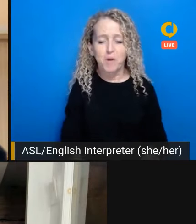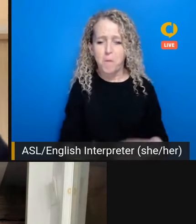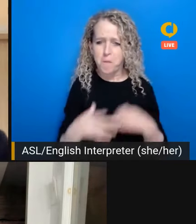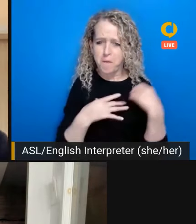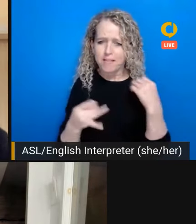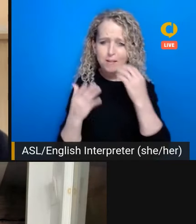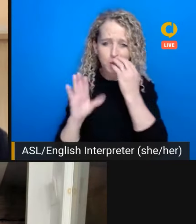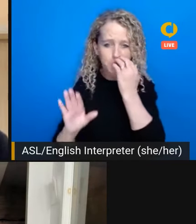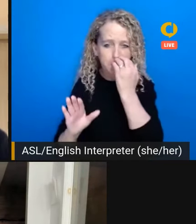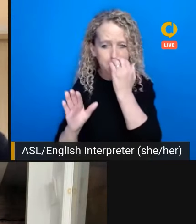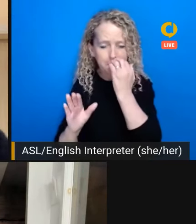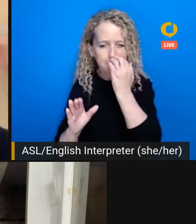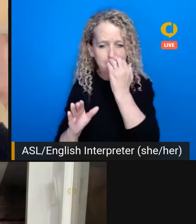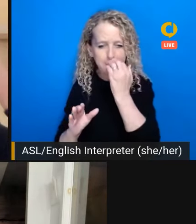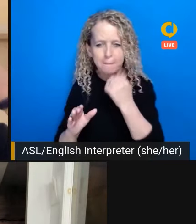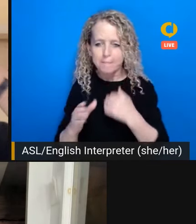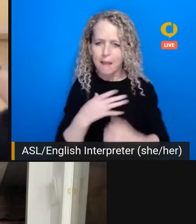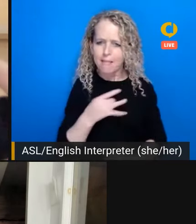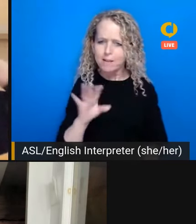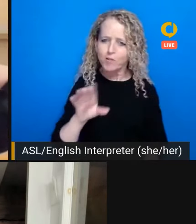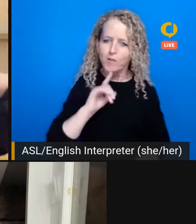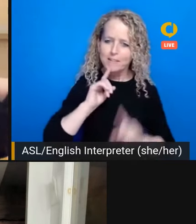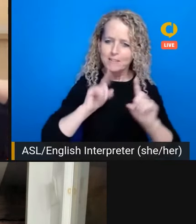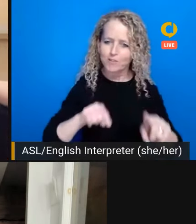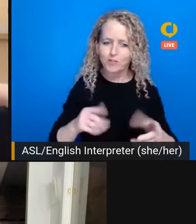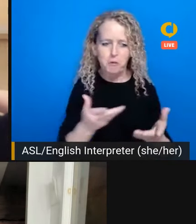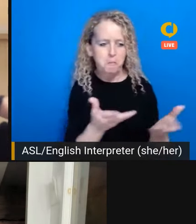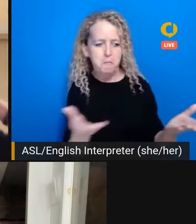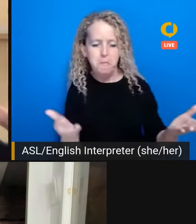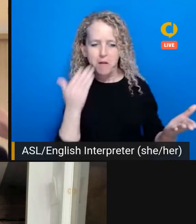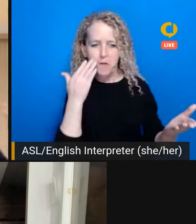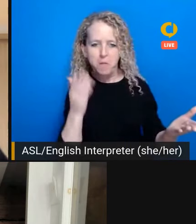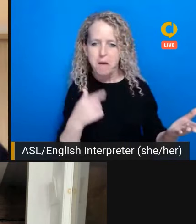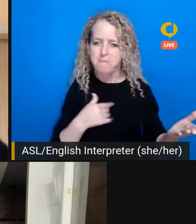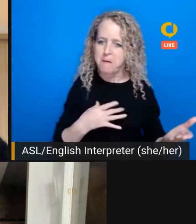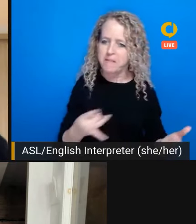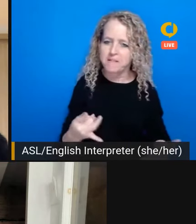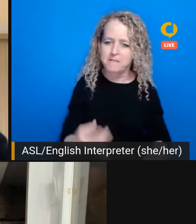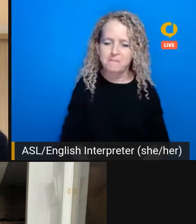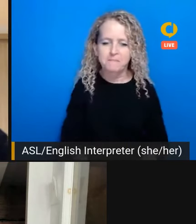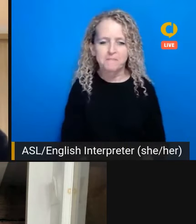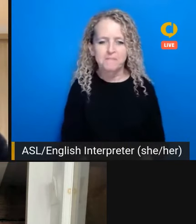but I don't know about the others. I just wanted to add that,